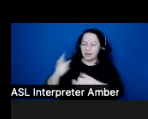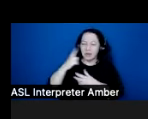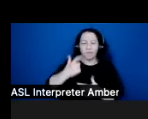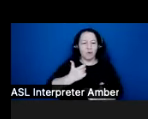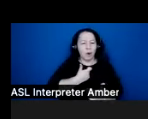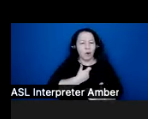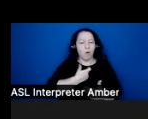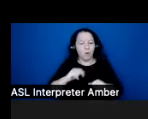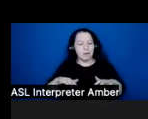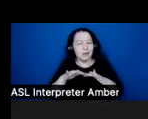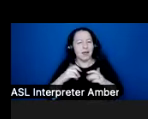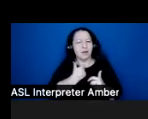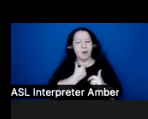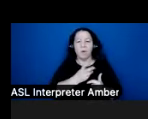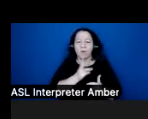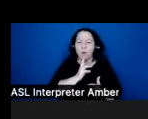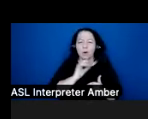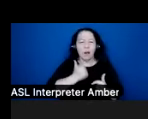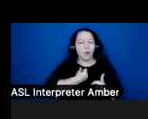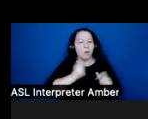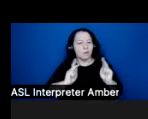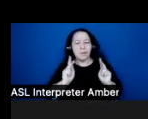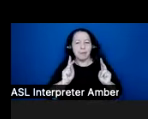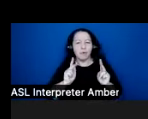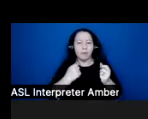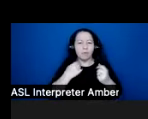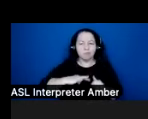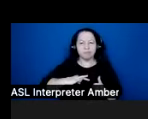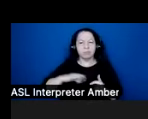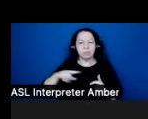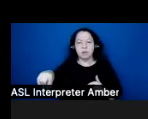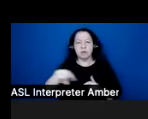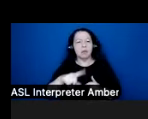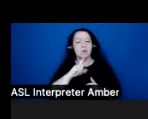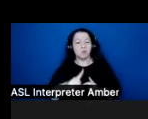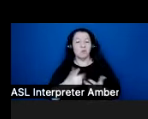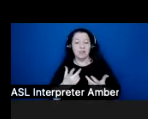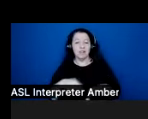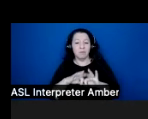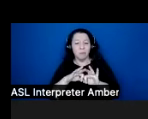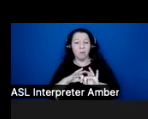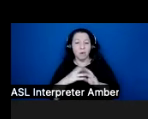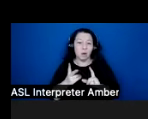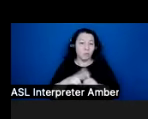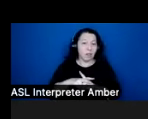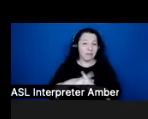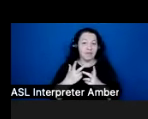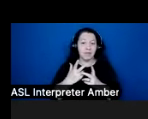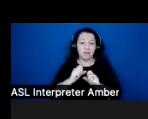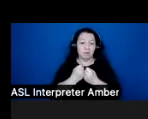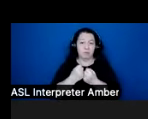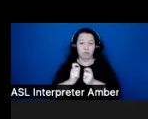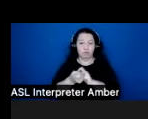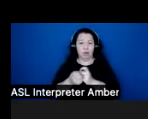our lands and our water and our people. And these are really relevant social change issues. But this